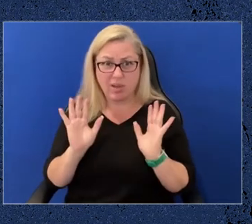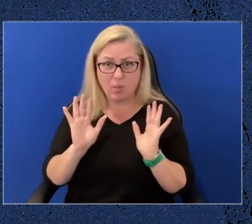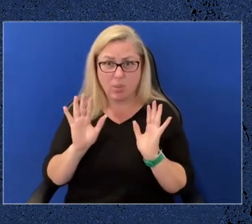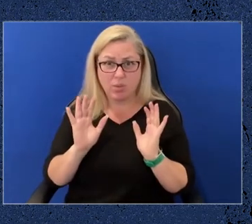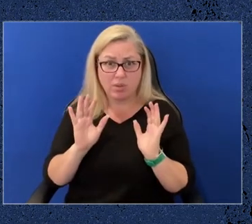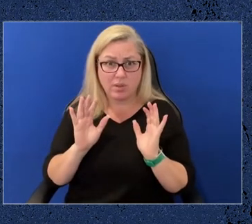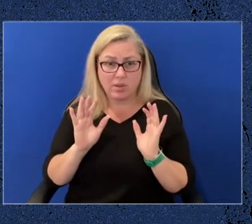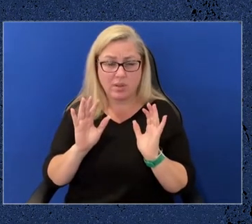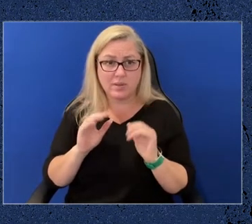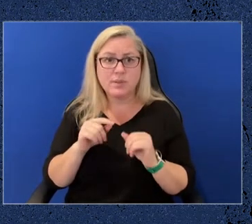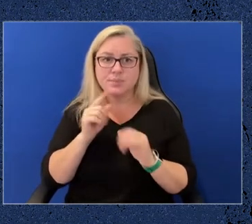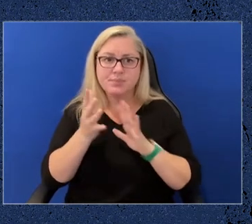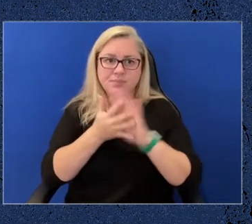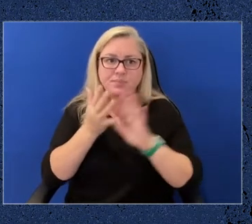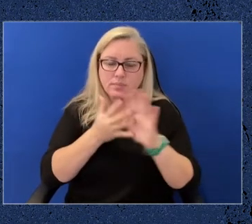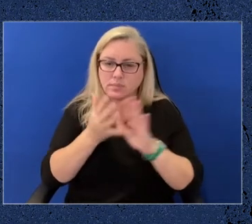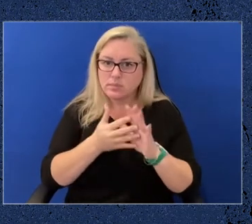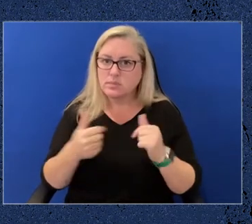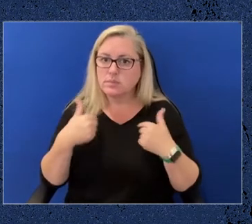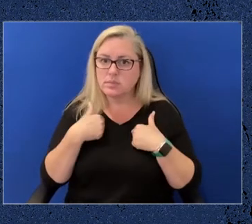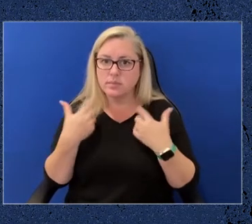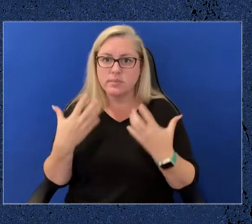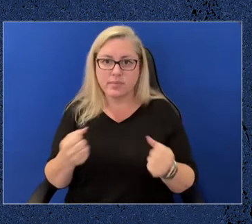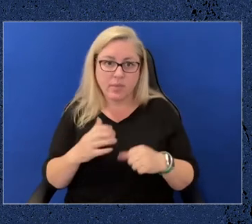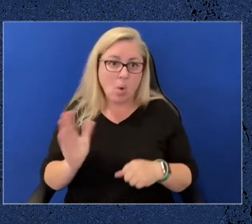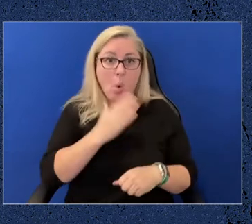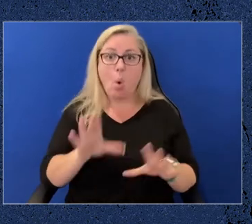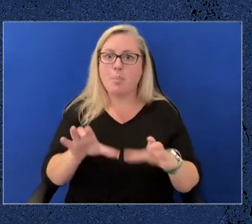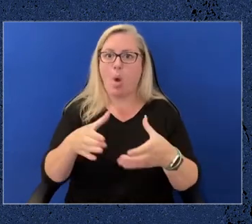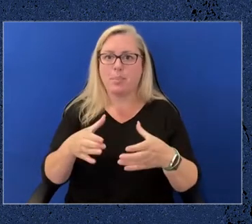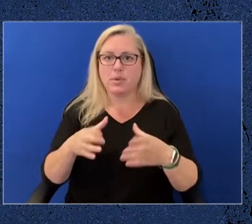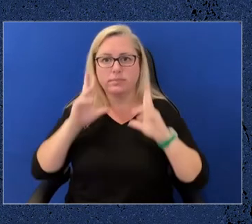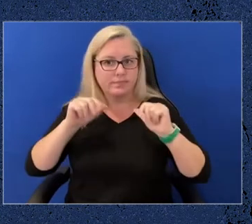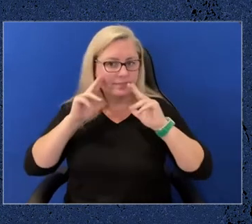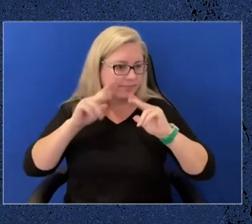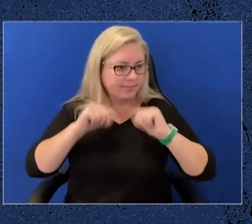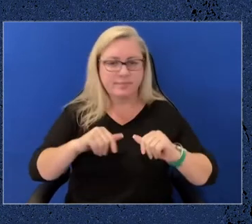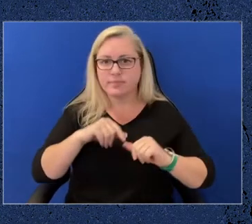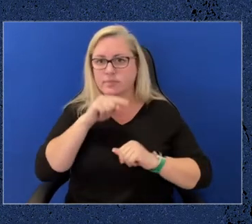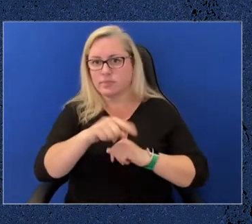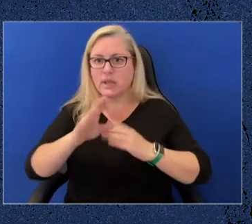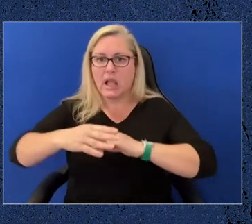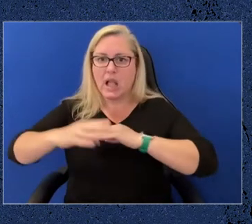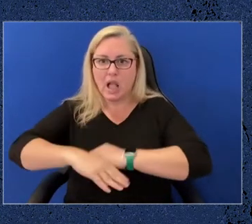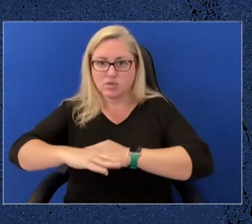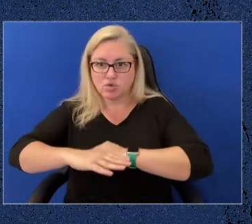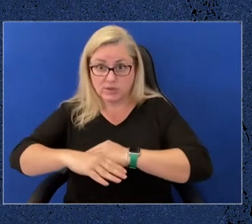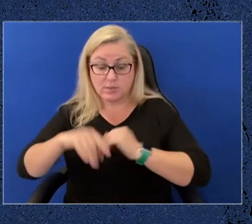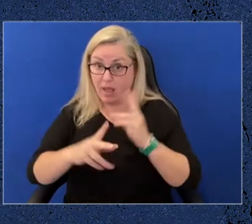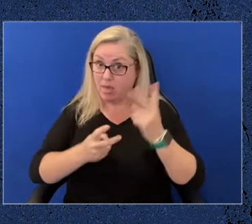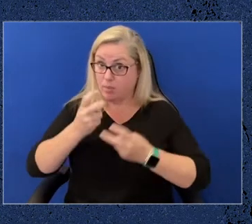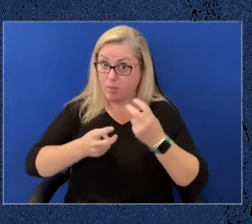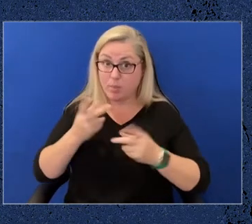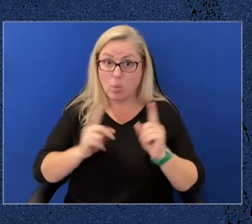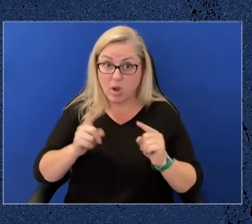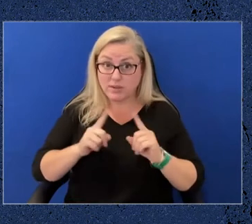the desire I have is to see all mob back managing country. But the trepidation there is that various